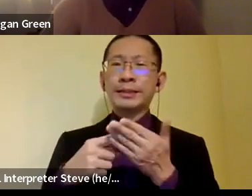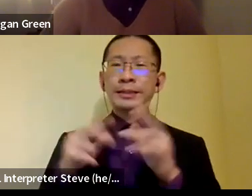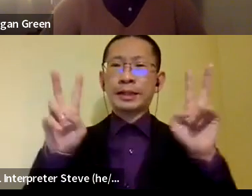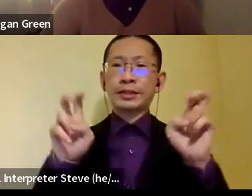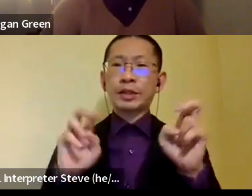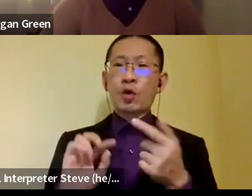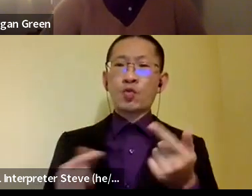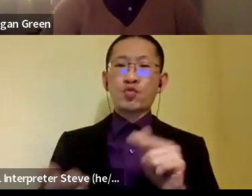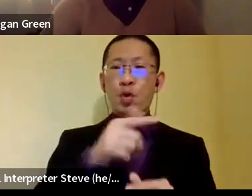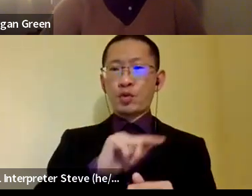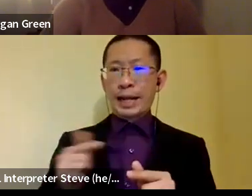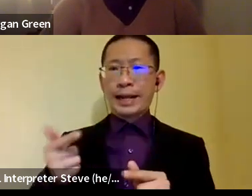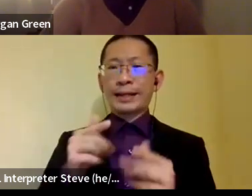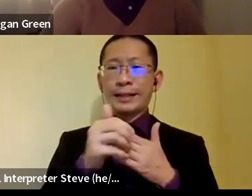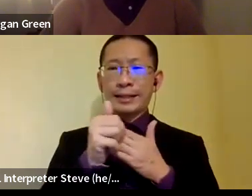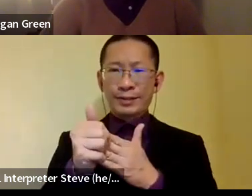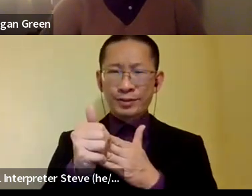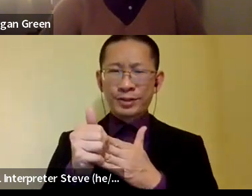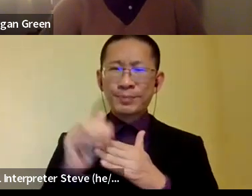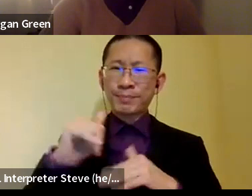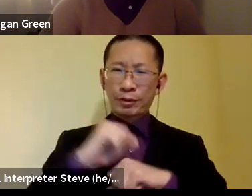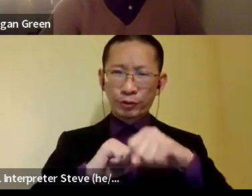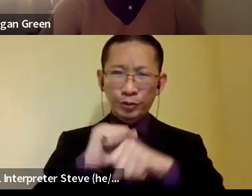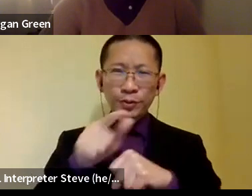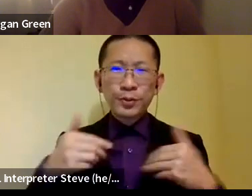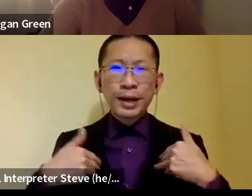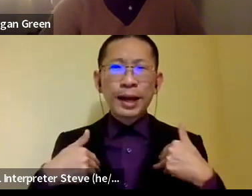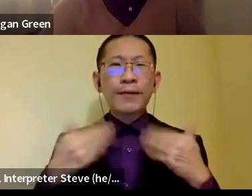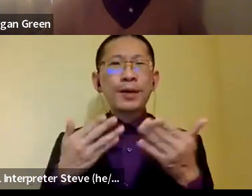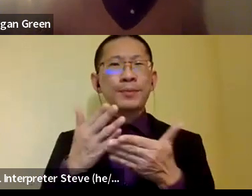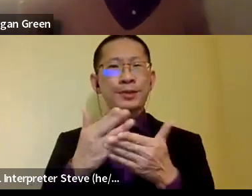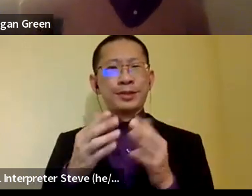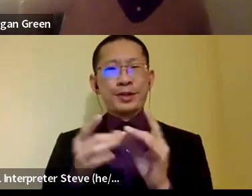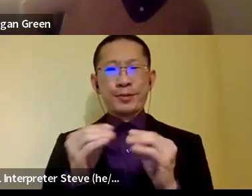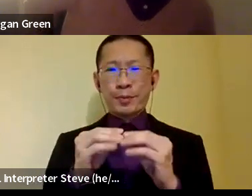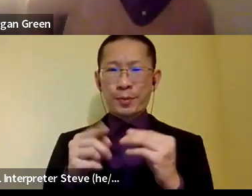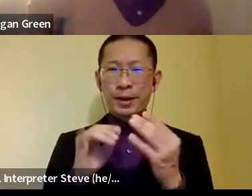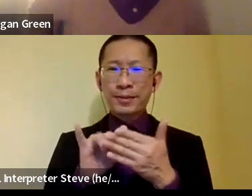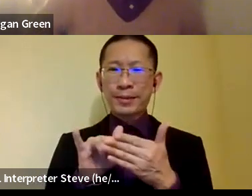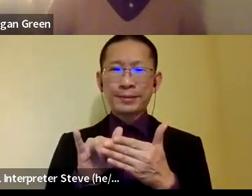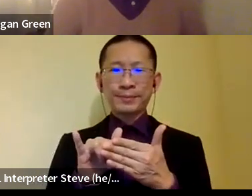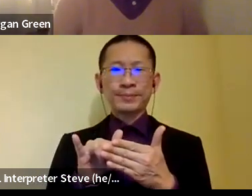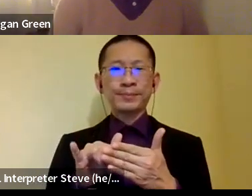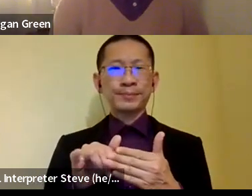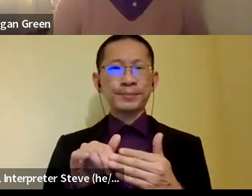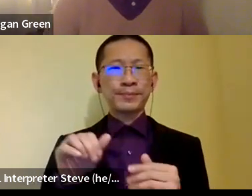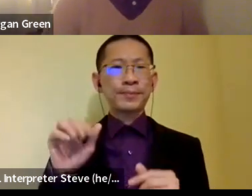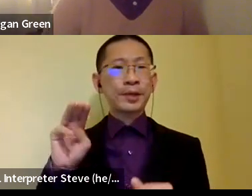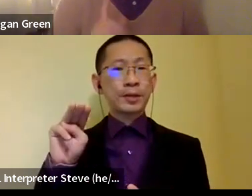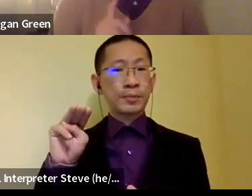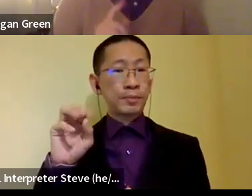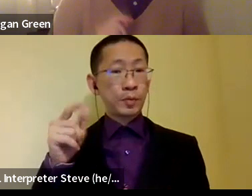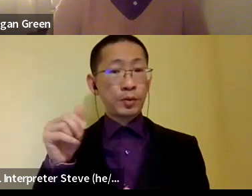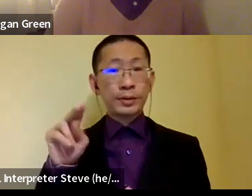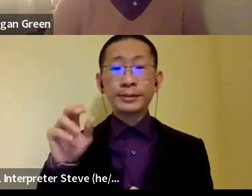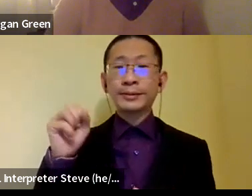that structure, and maybe tell us a little bit about it. Yes. So I'm